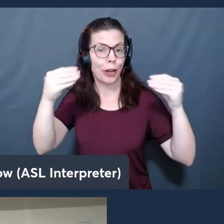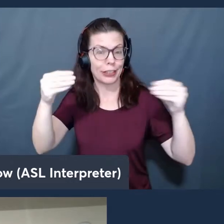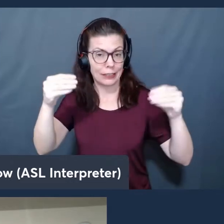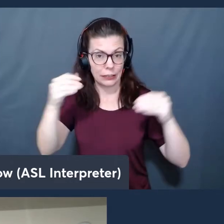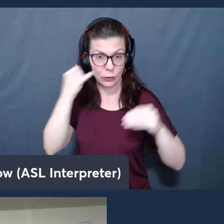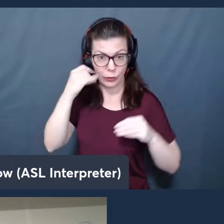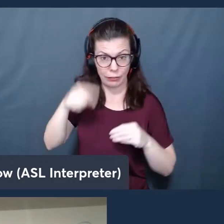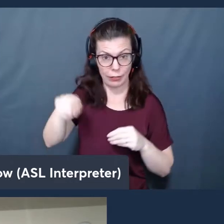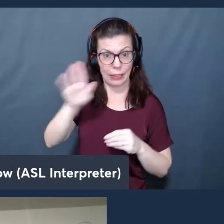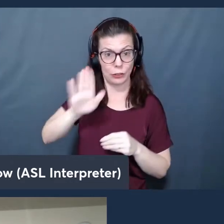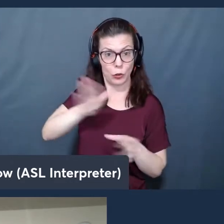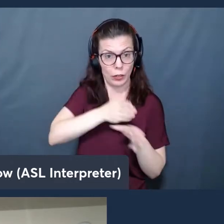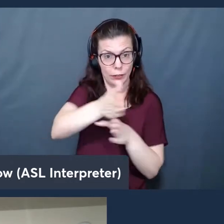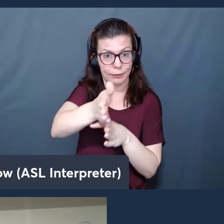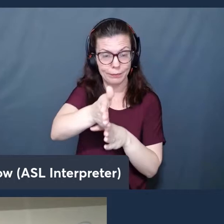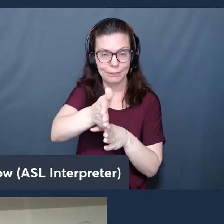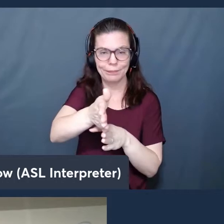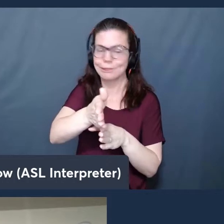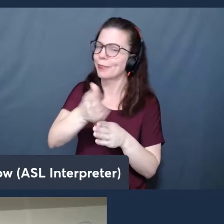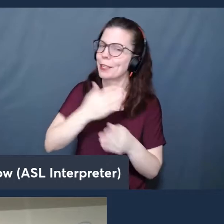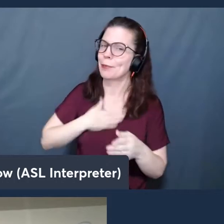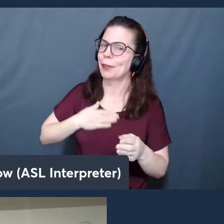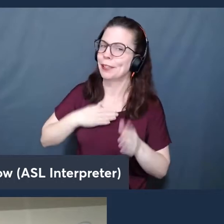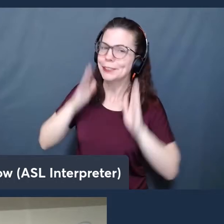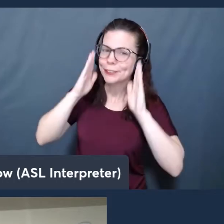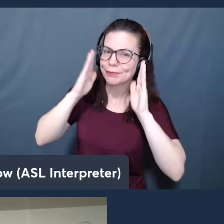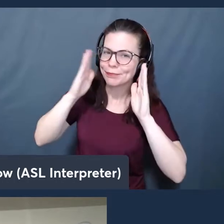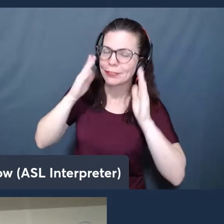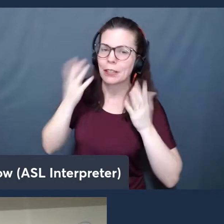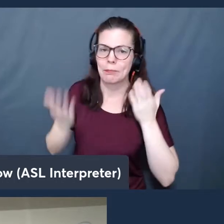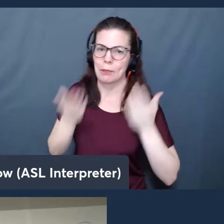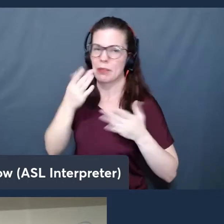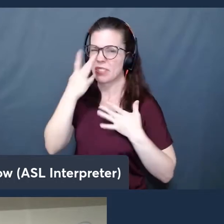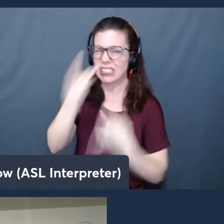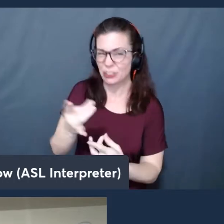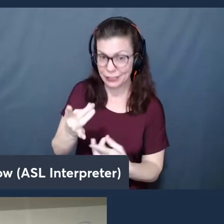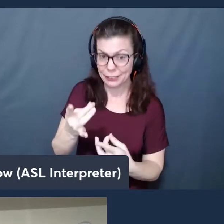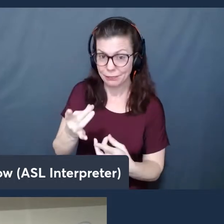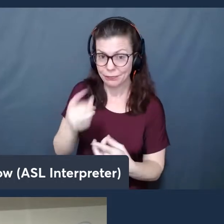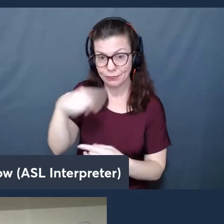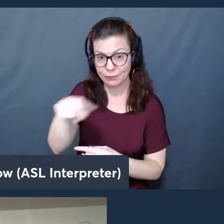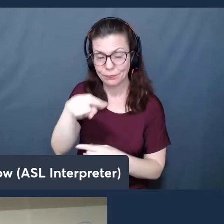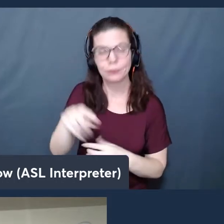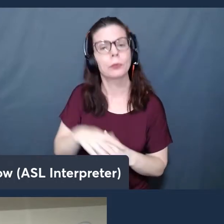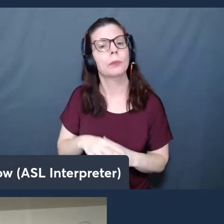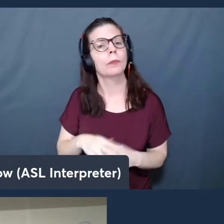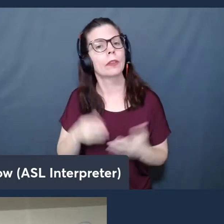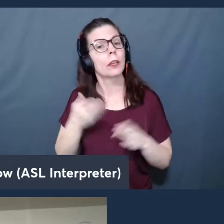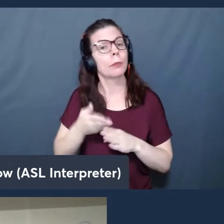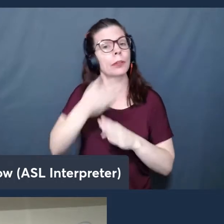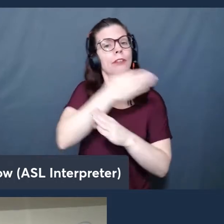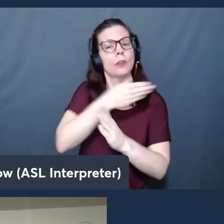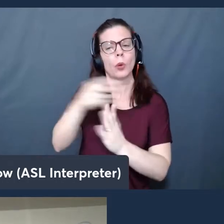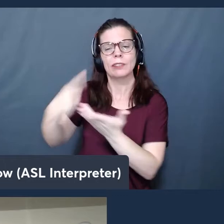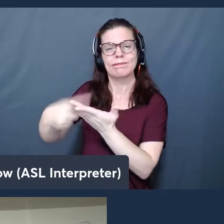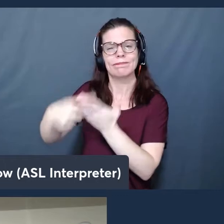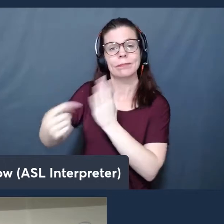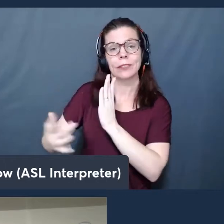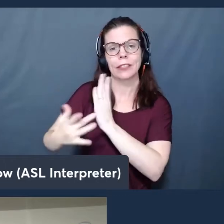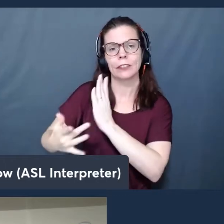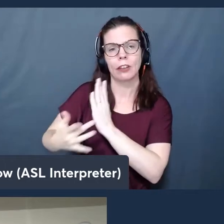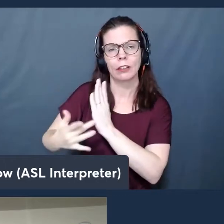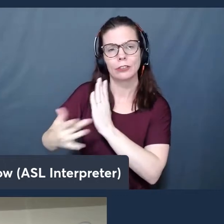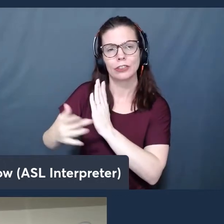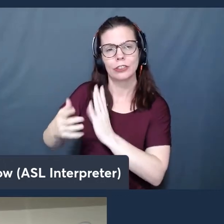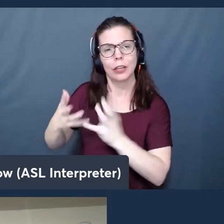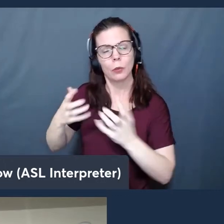a thing you do, please stay tuned. This may be of interest to you. Now, before we get into the technology, I would like to